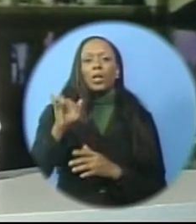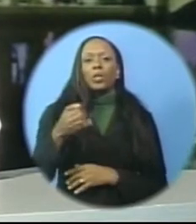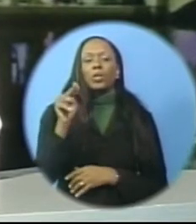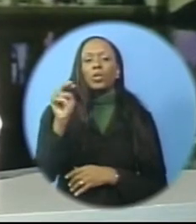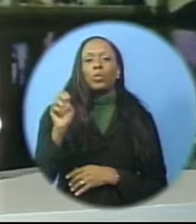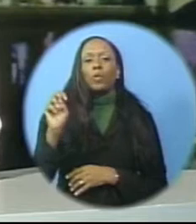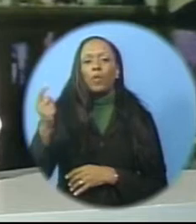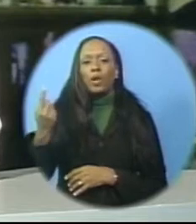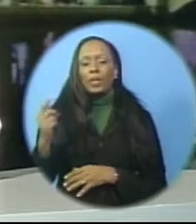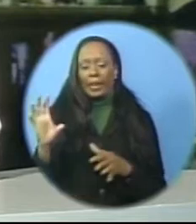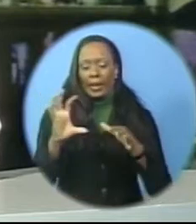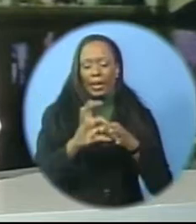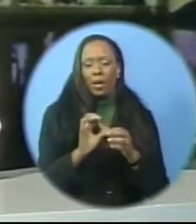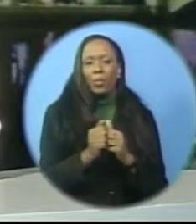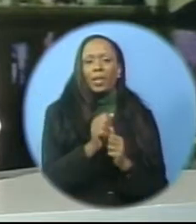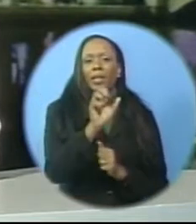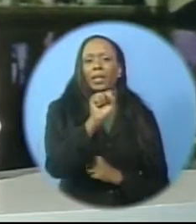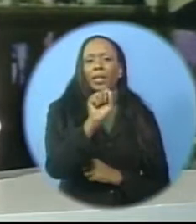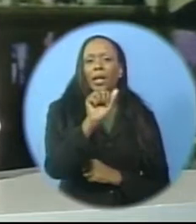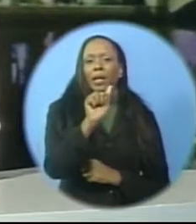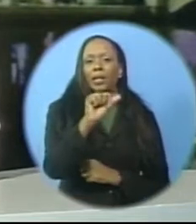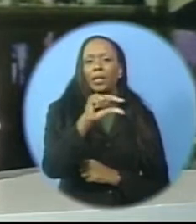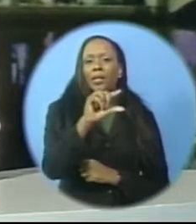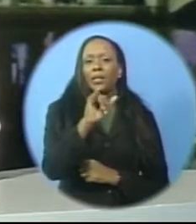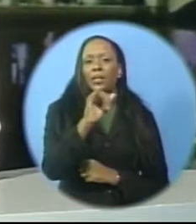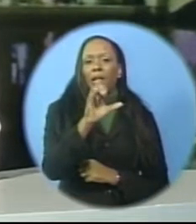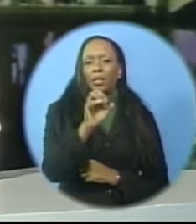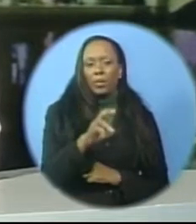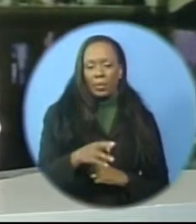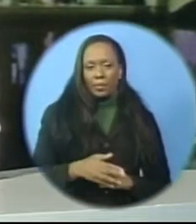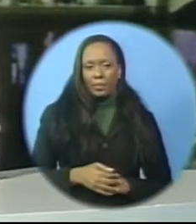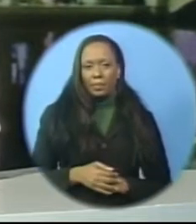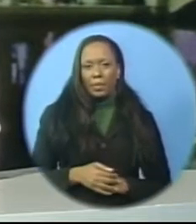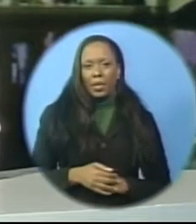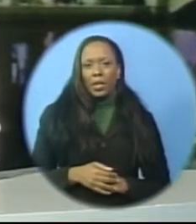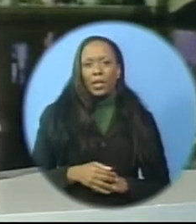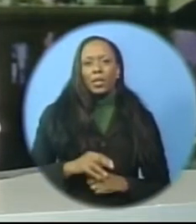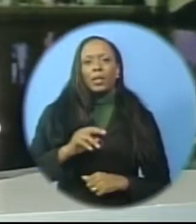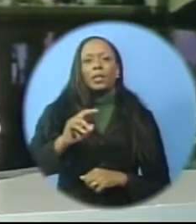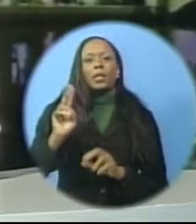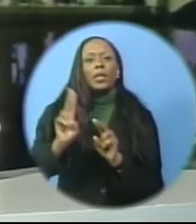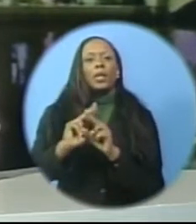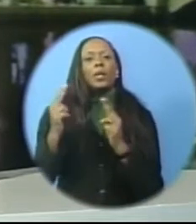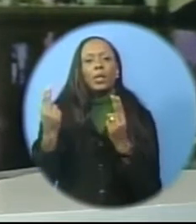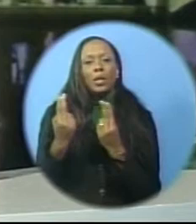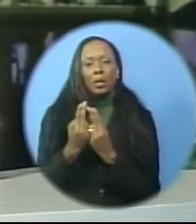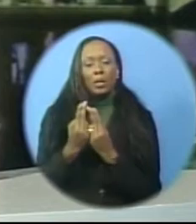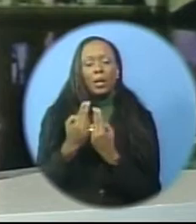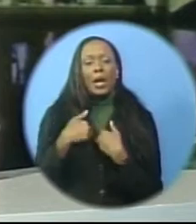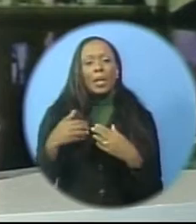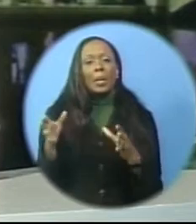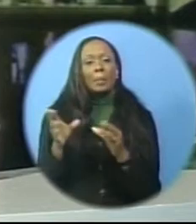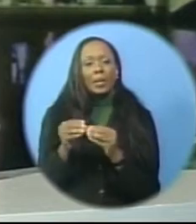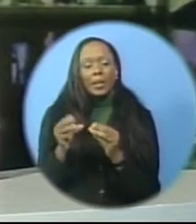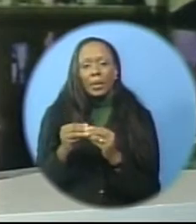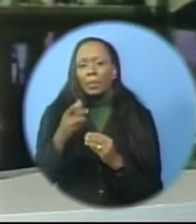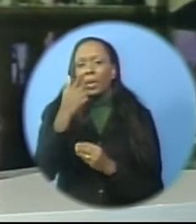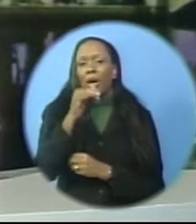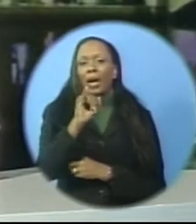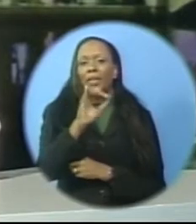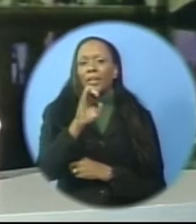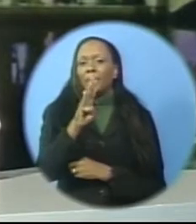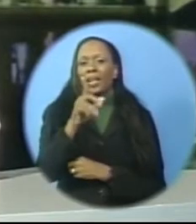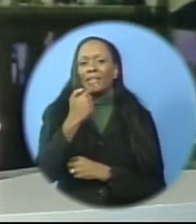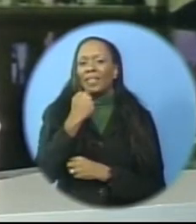Sagicor. She says the decision followed a meeting of the union's National Council. The move followed notice from the current provider,